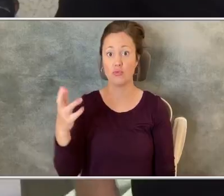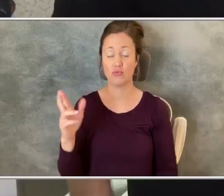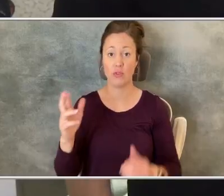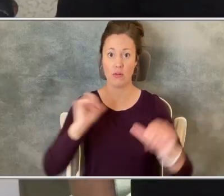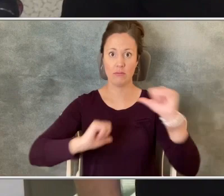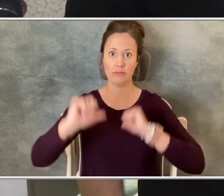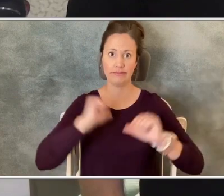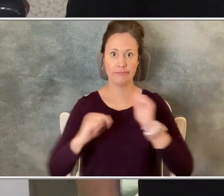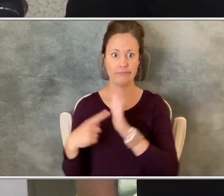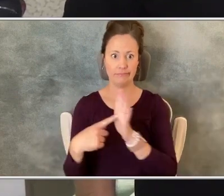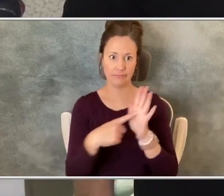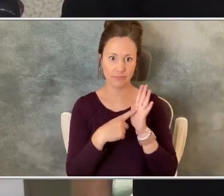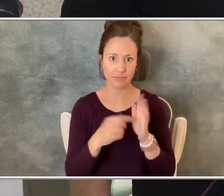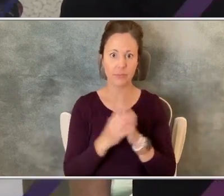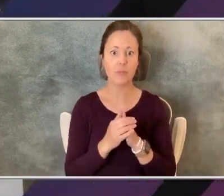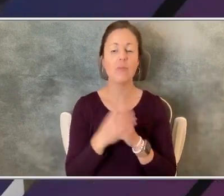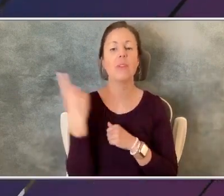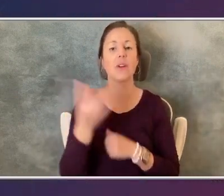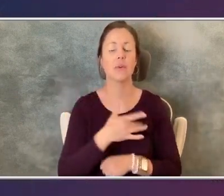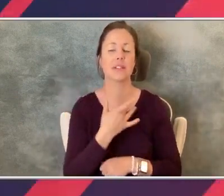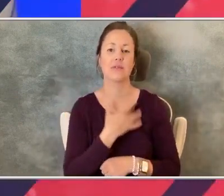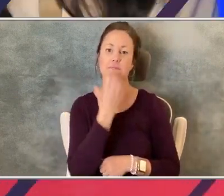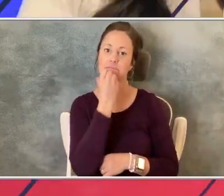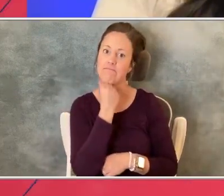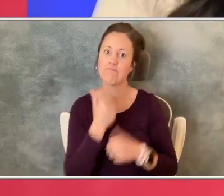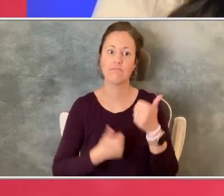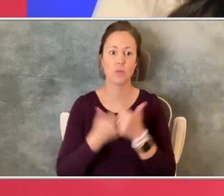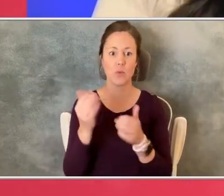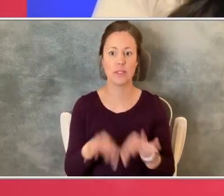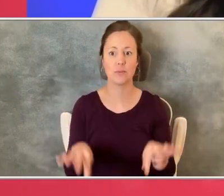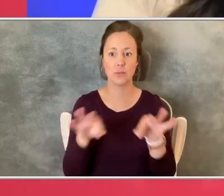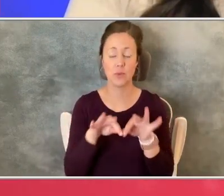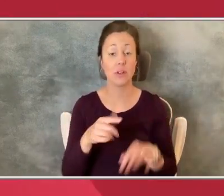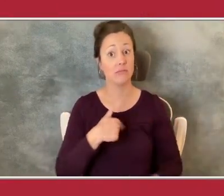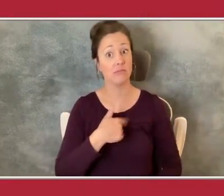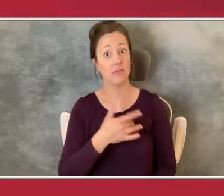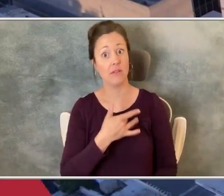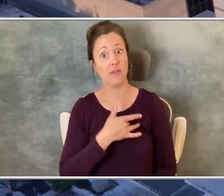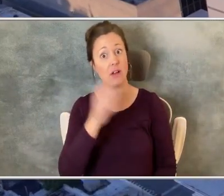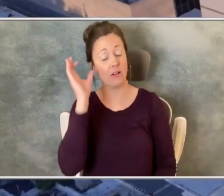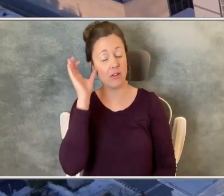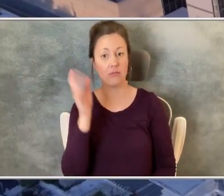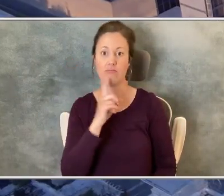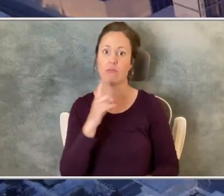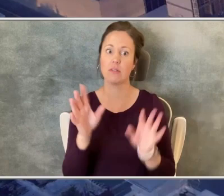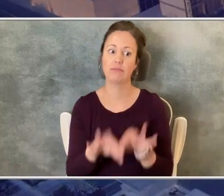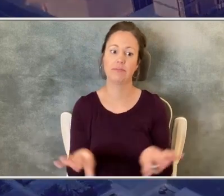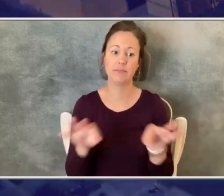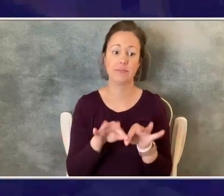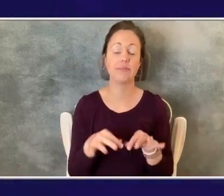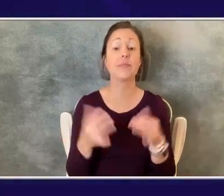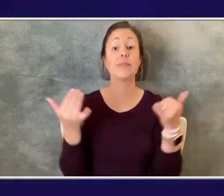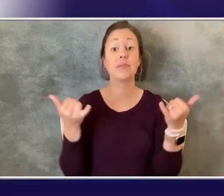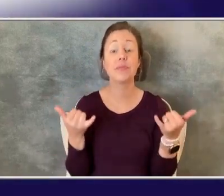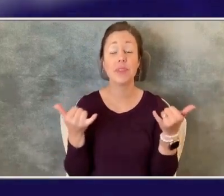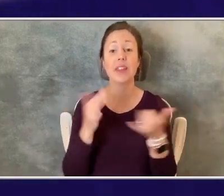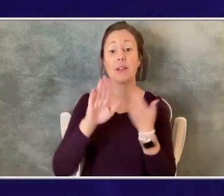most important patient on the planet. I felt heard, and that was really big. This is All Things